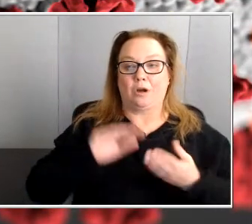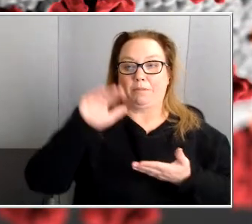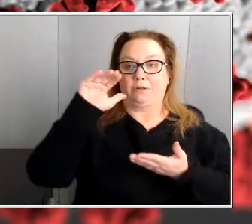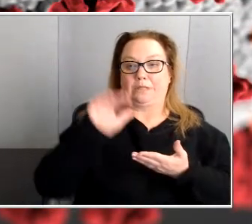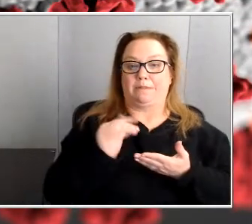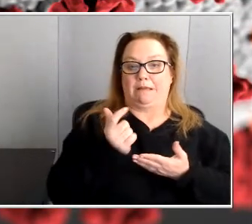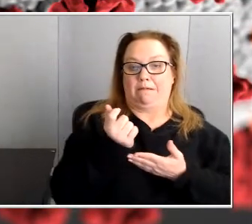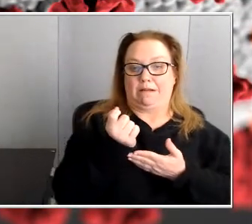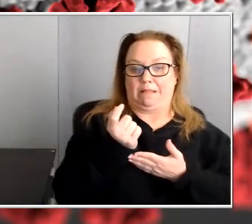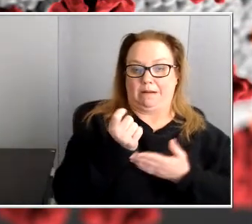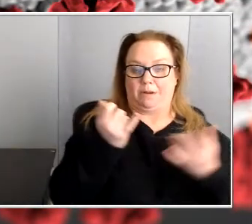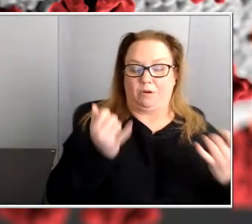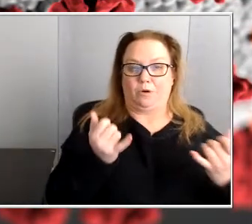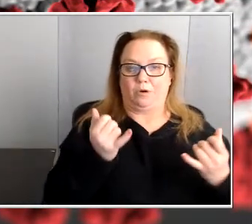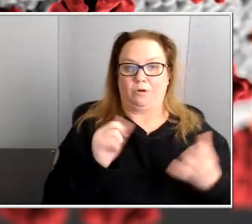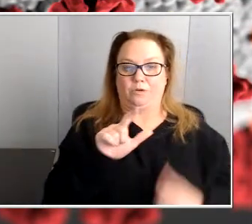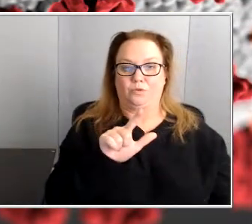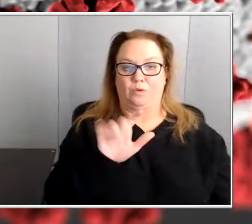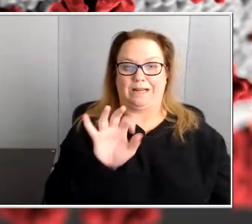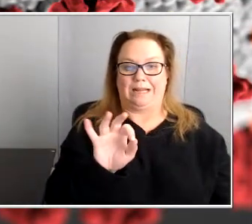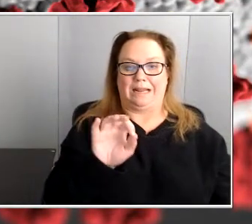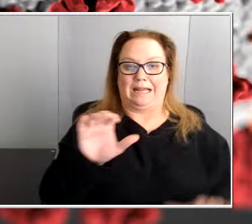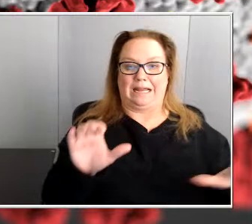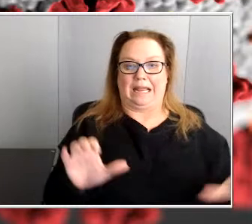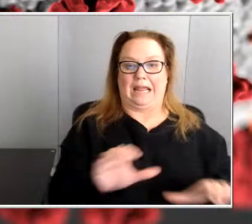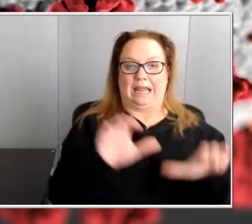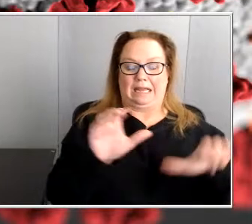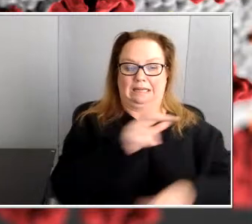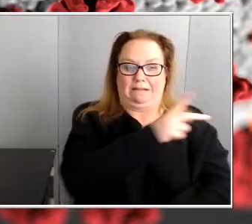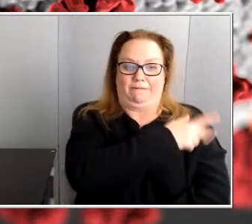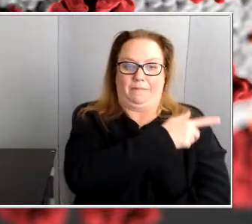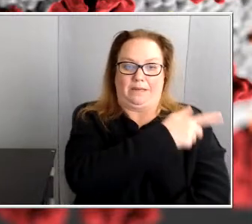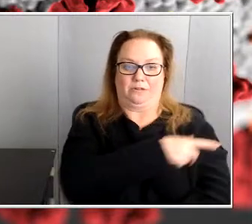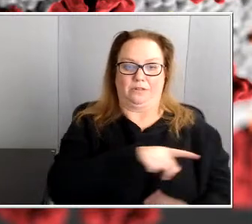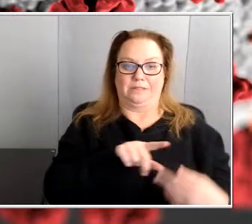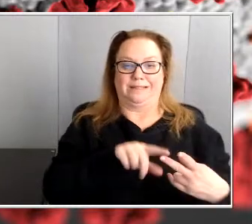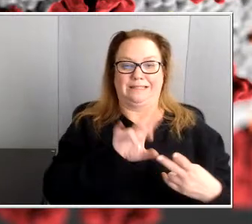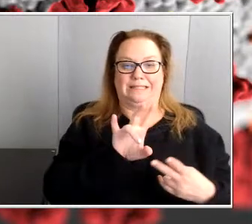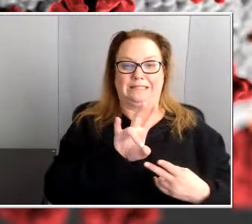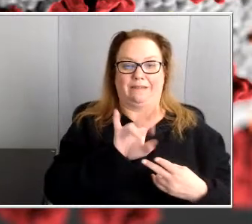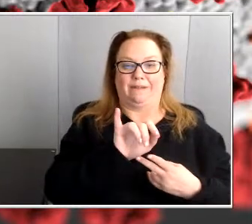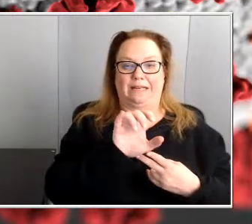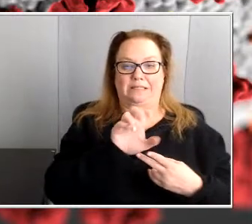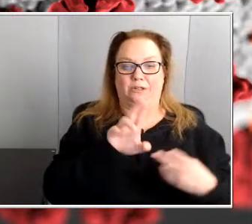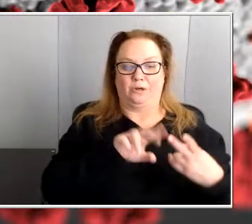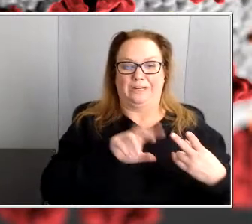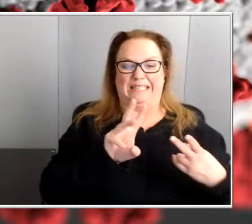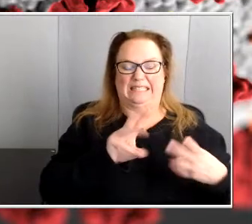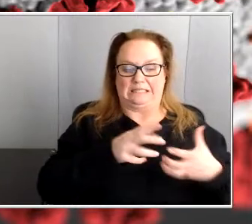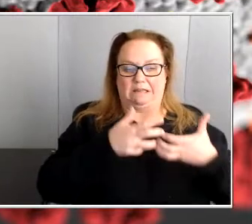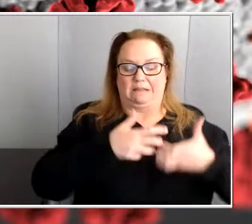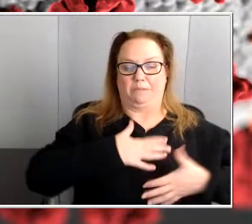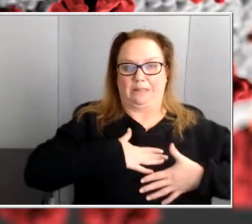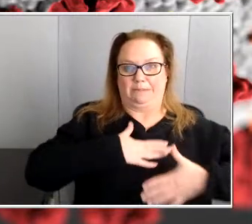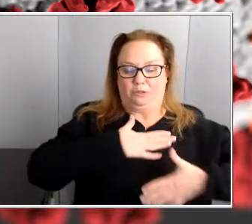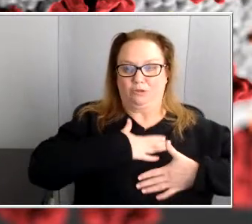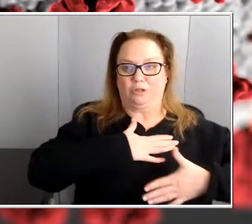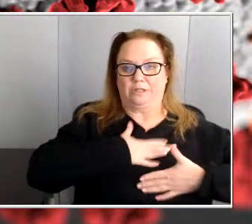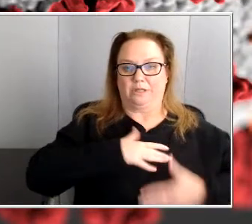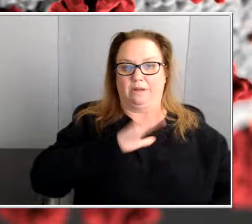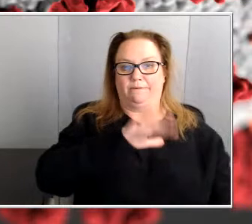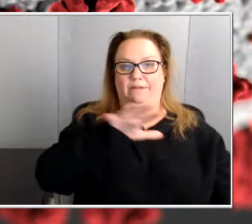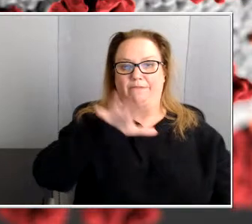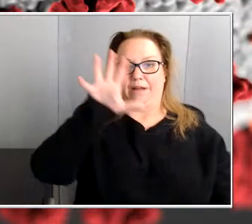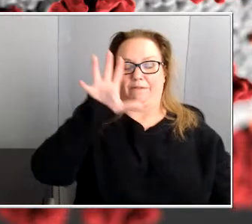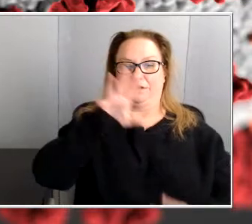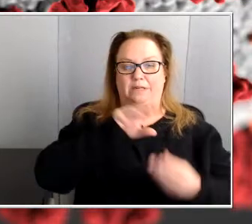have 29 active patients, 7 of them in the ICU, 6 on ventilators. So 55 total when you count